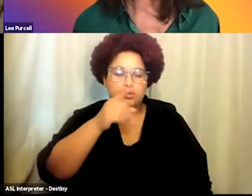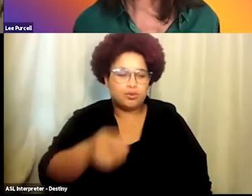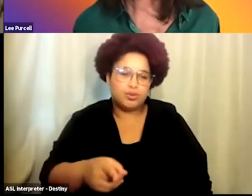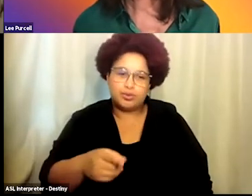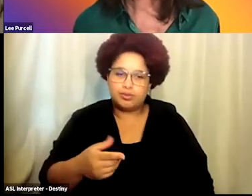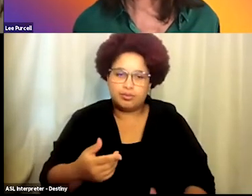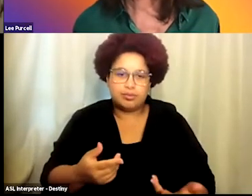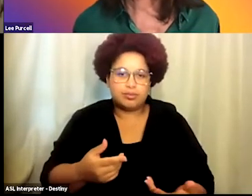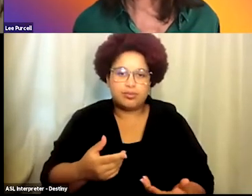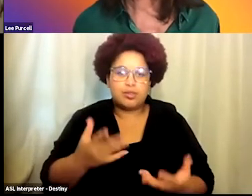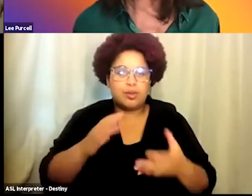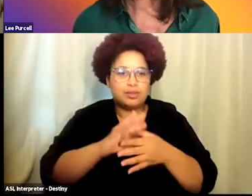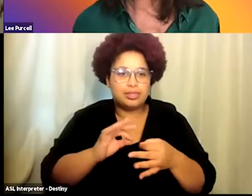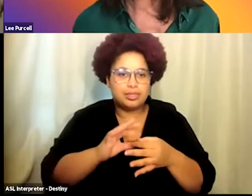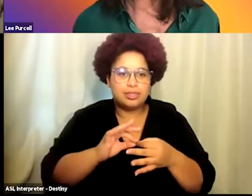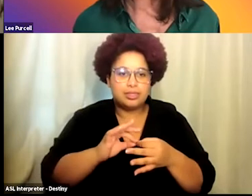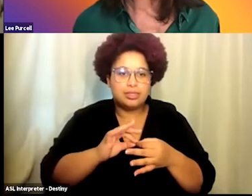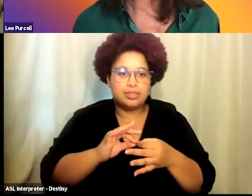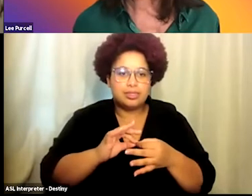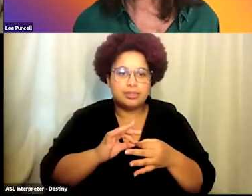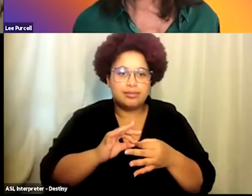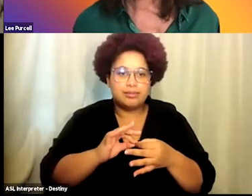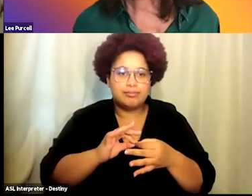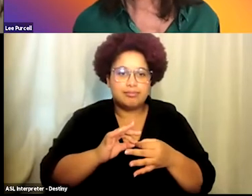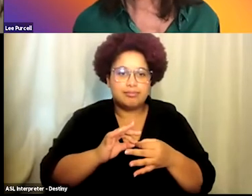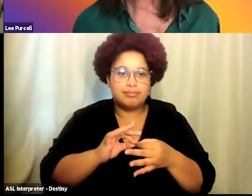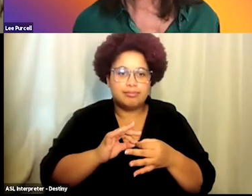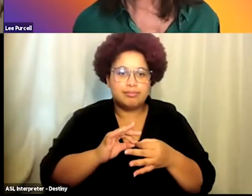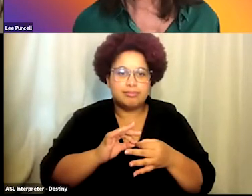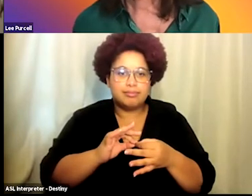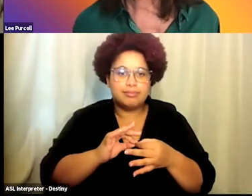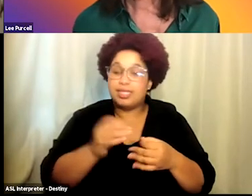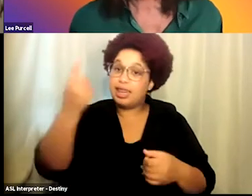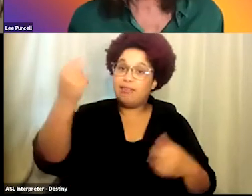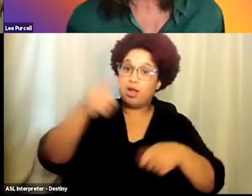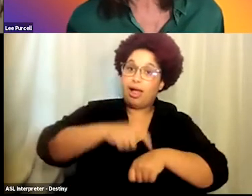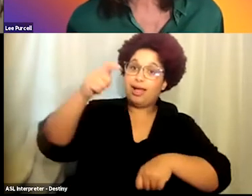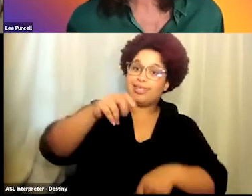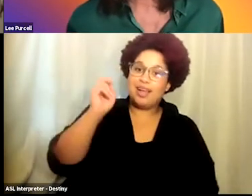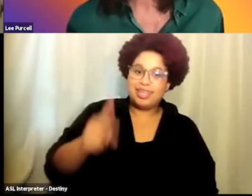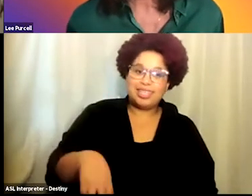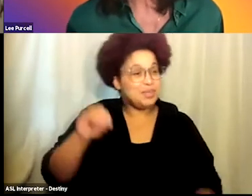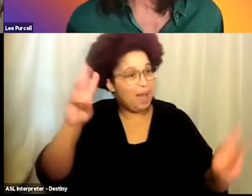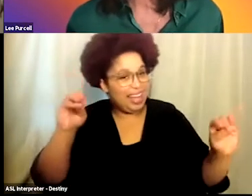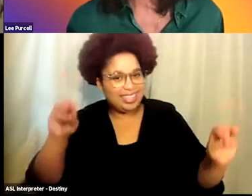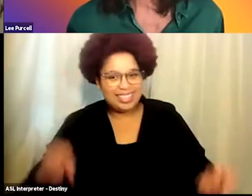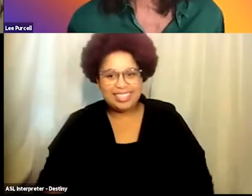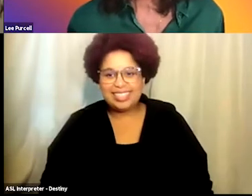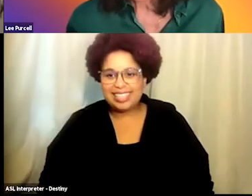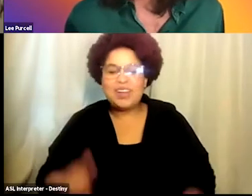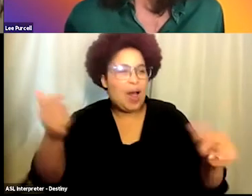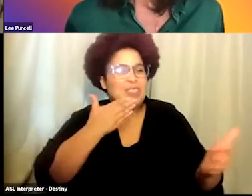wanted to say in regards to what It's 11 o'clock. it's 11 o'clock. Oh, wow. It's And 11 all o'clock. is